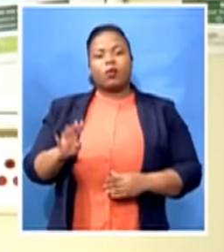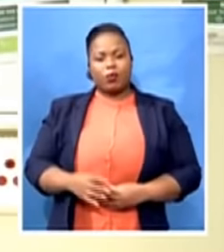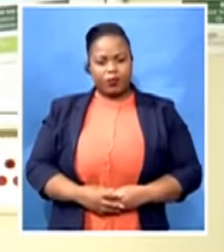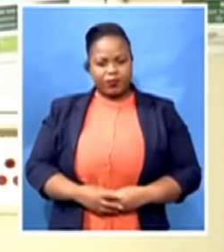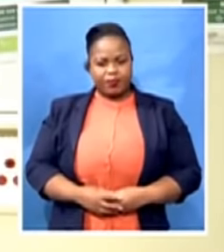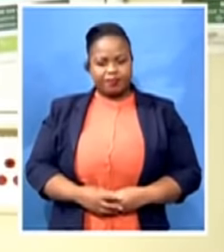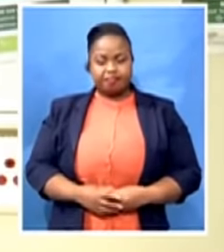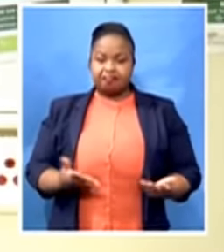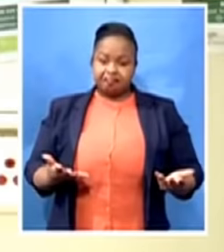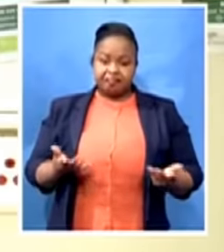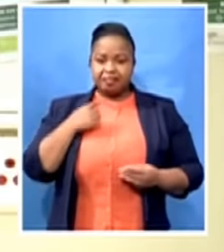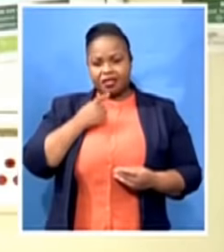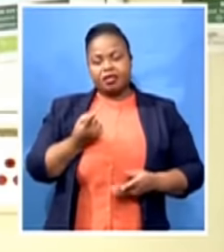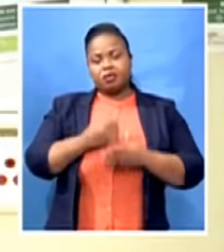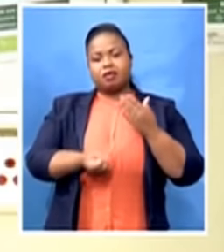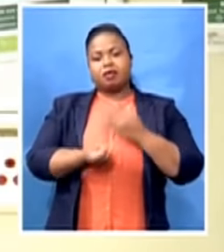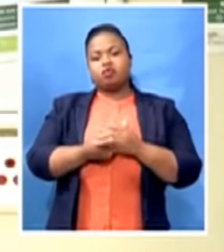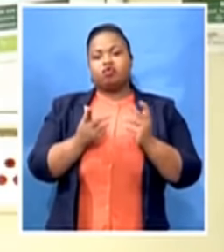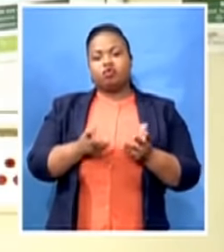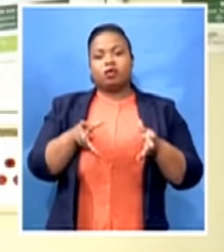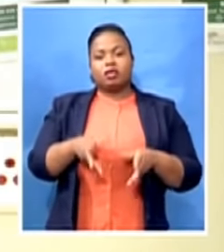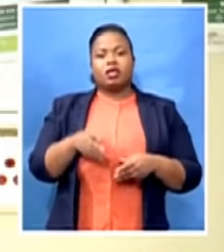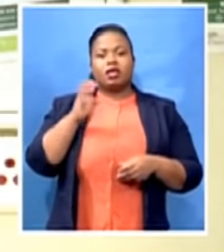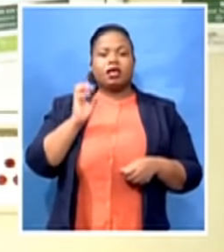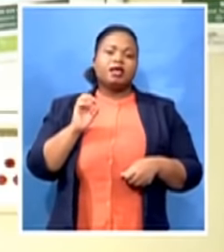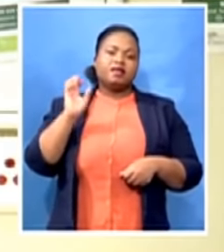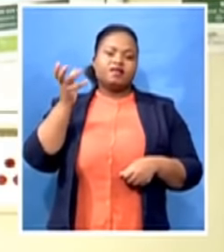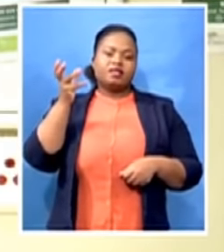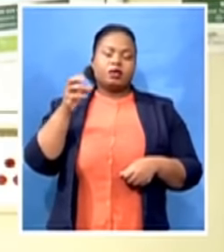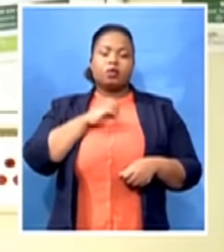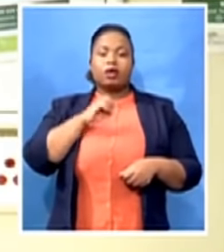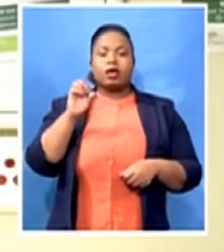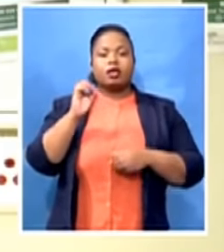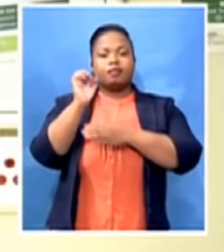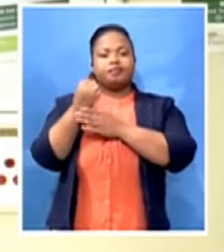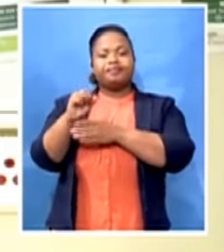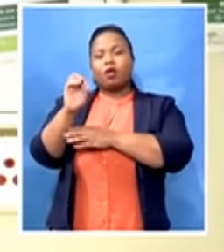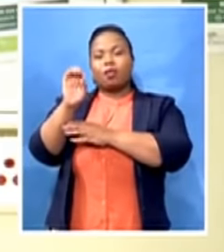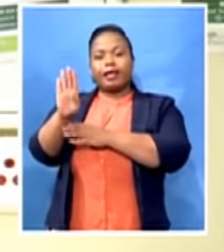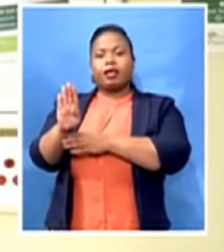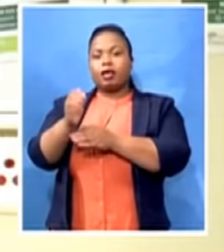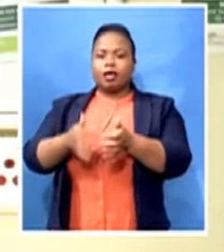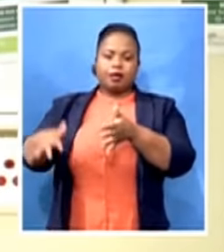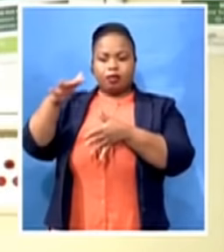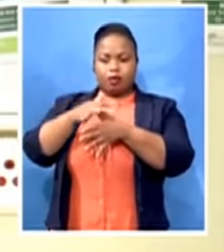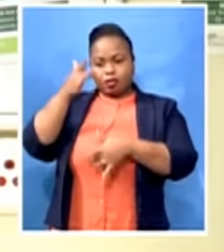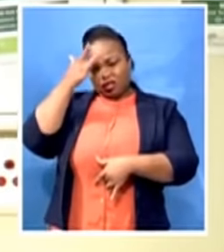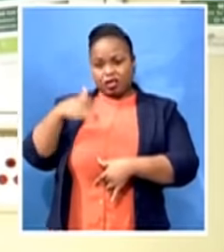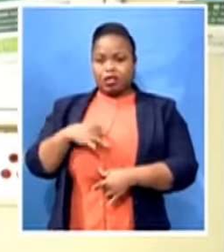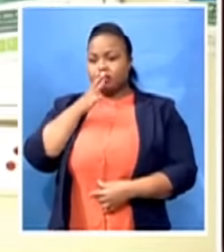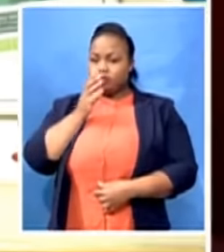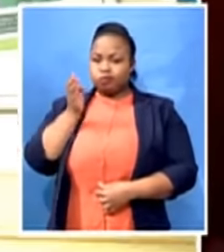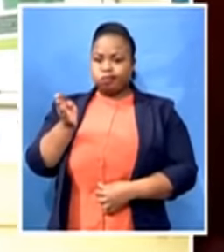in the Free State, as the Bloemfontein remains the epicenter of all cases in the province. Desiree?